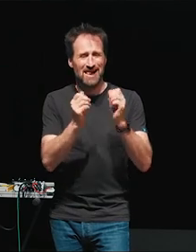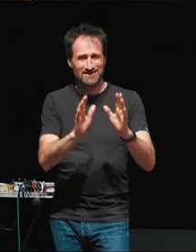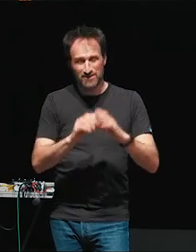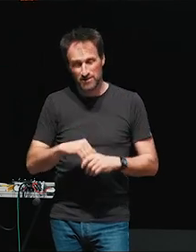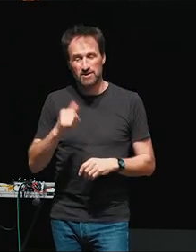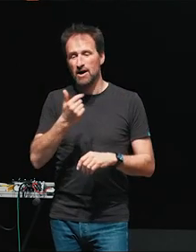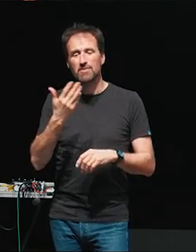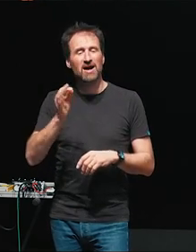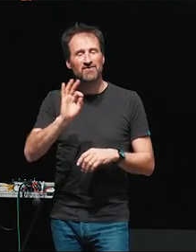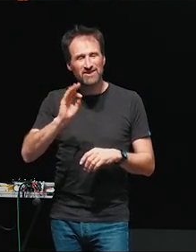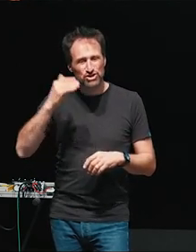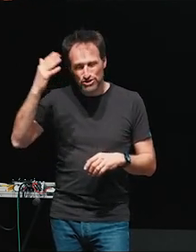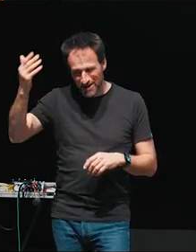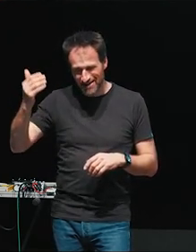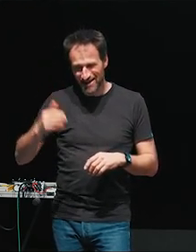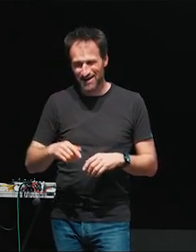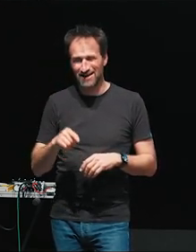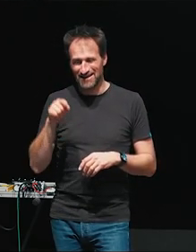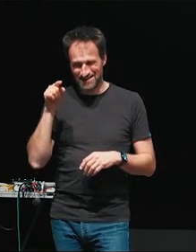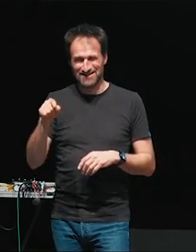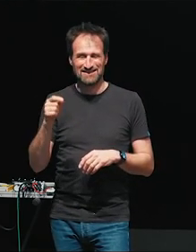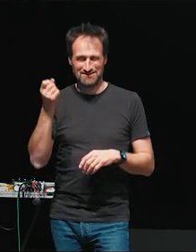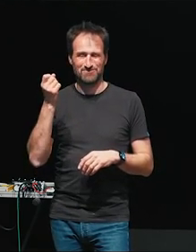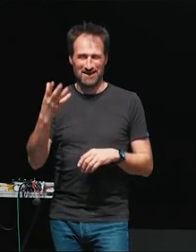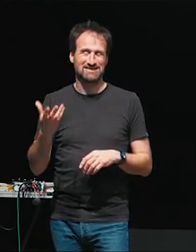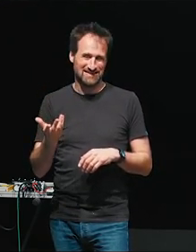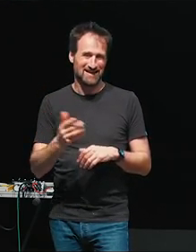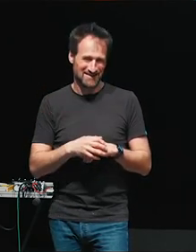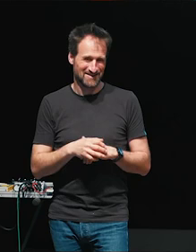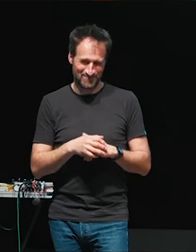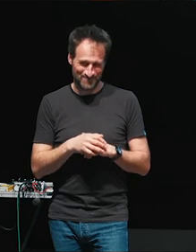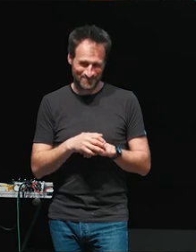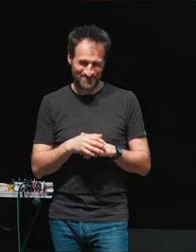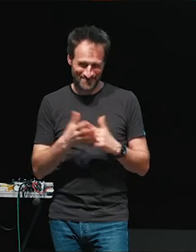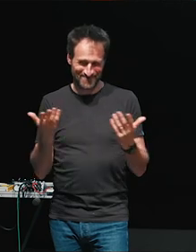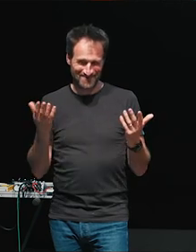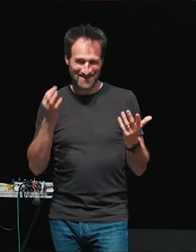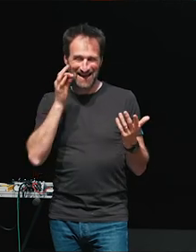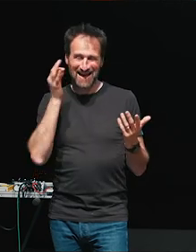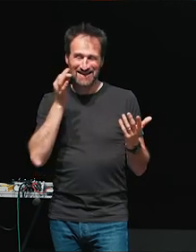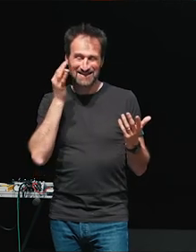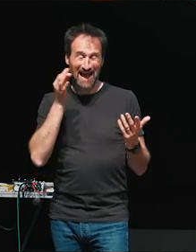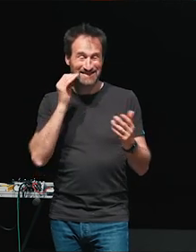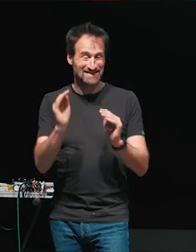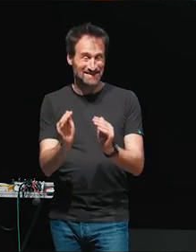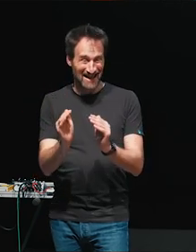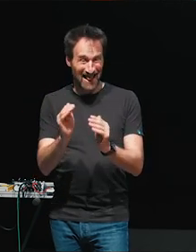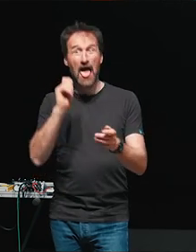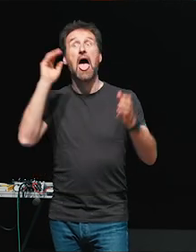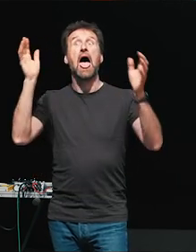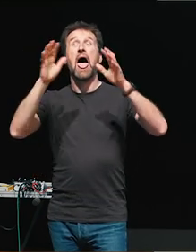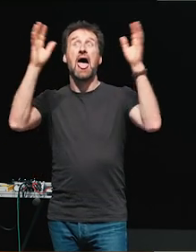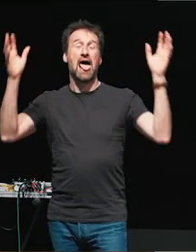more years later, this is what happens when you try. That's what that cat becomes when you try to change anything in